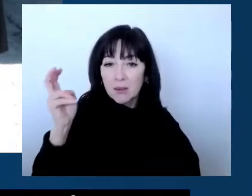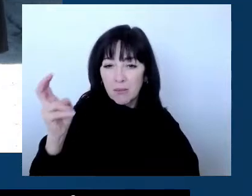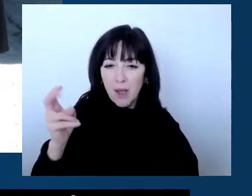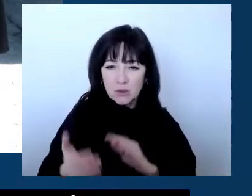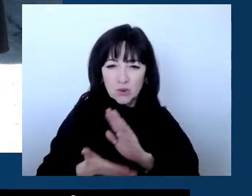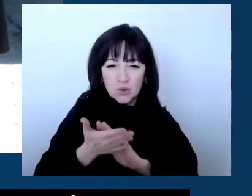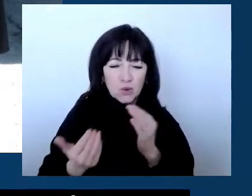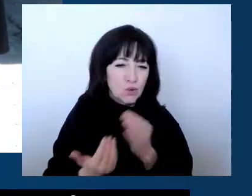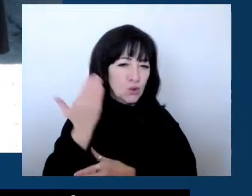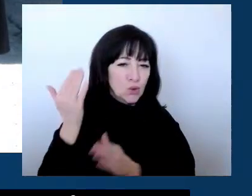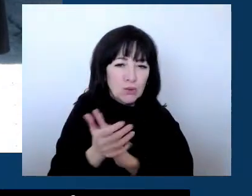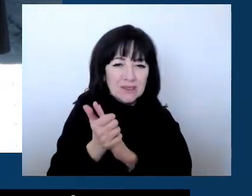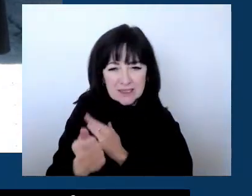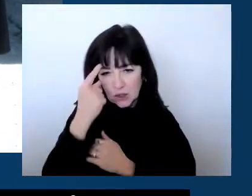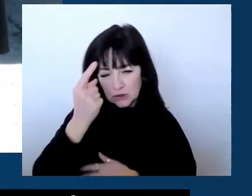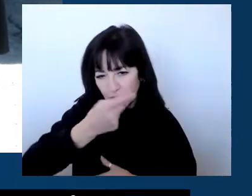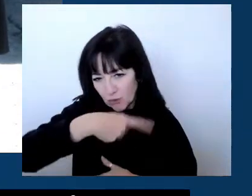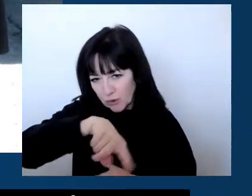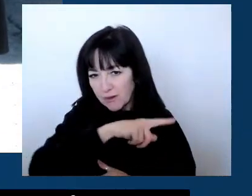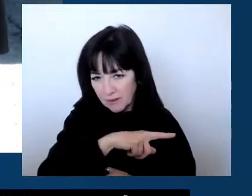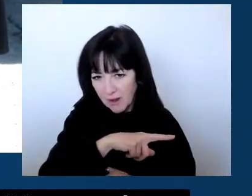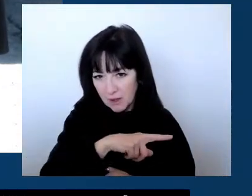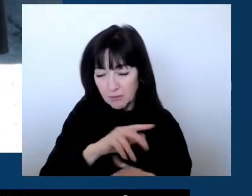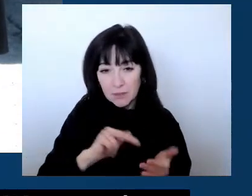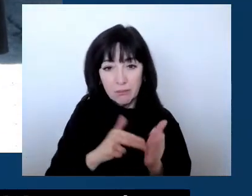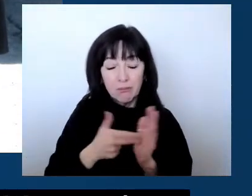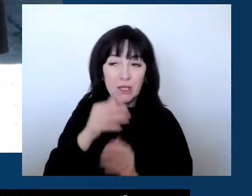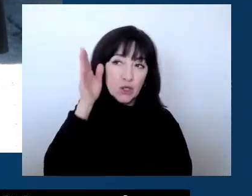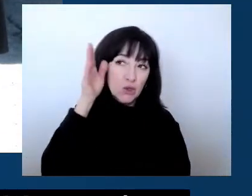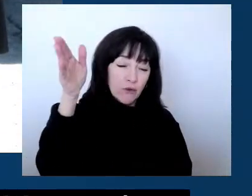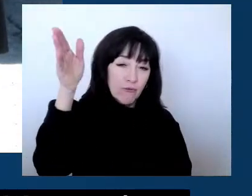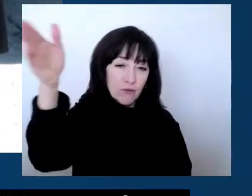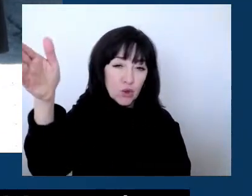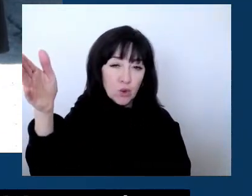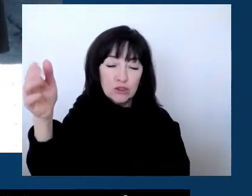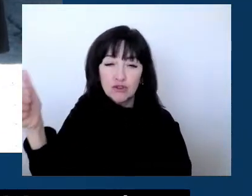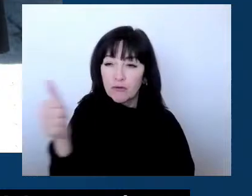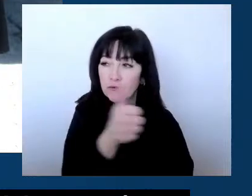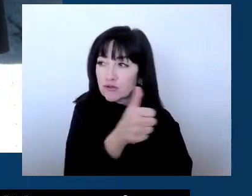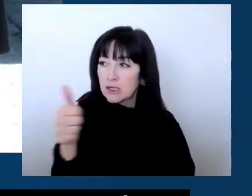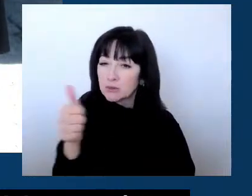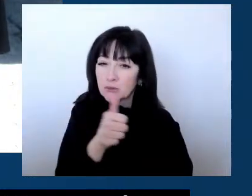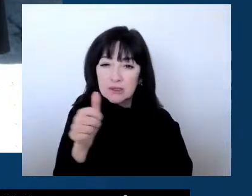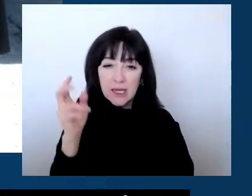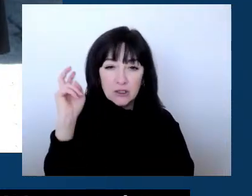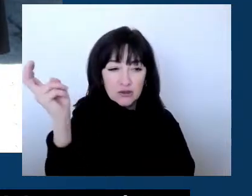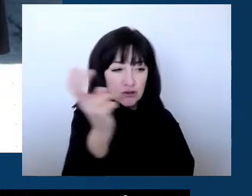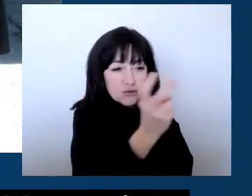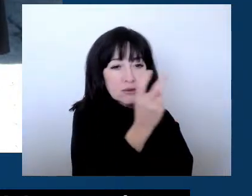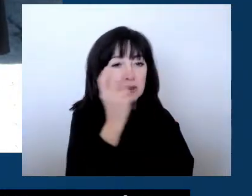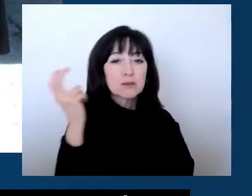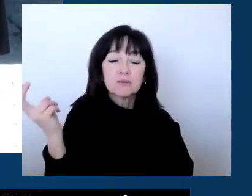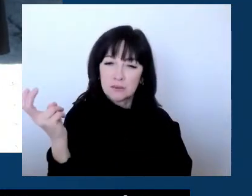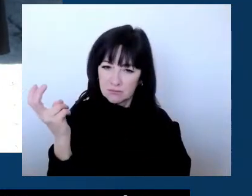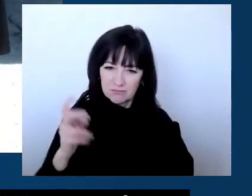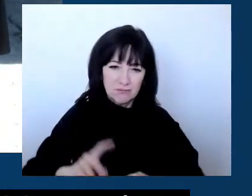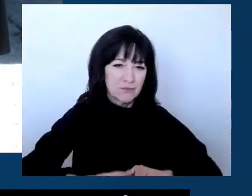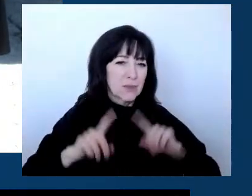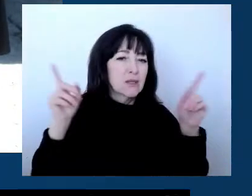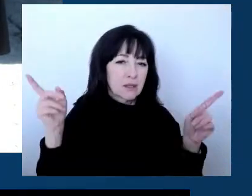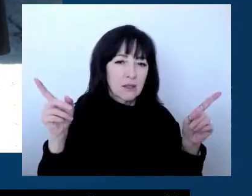transit. Every single diesel bus out there today will be taken off the